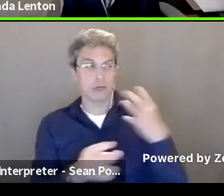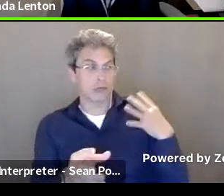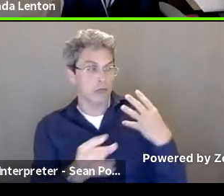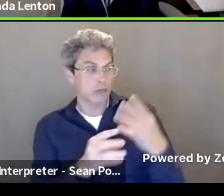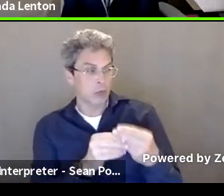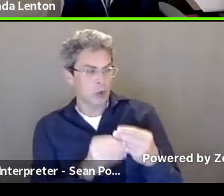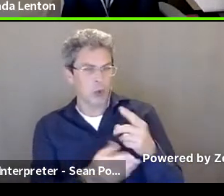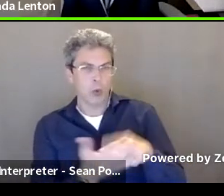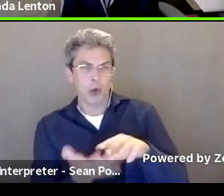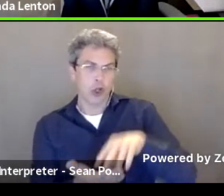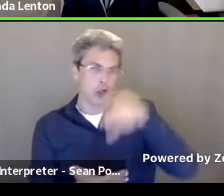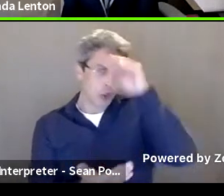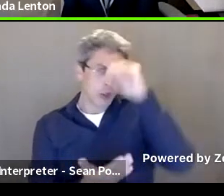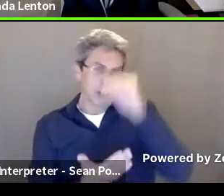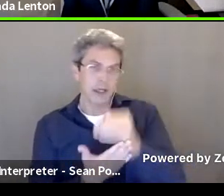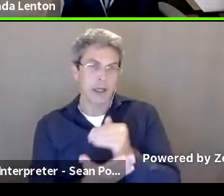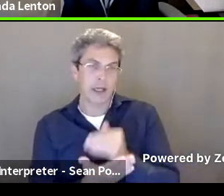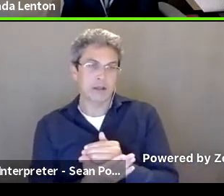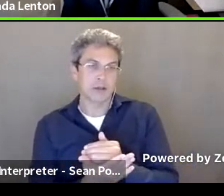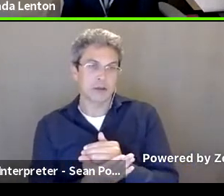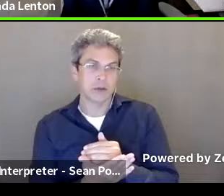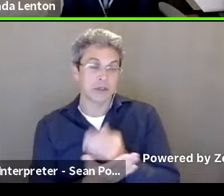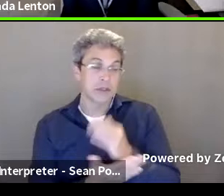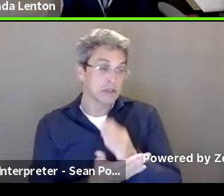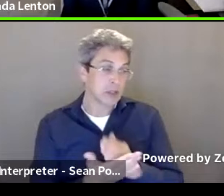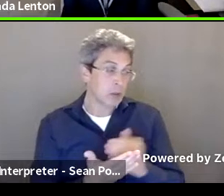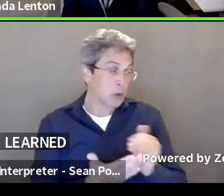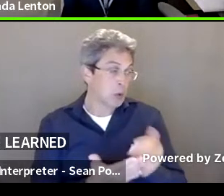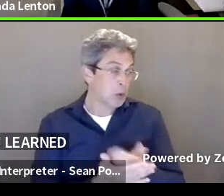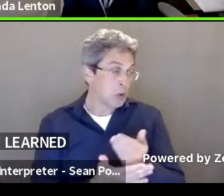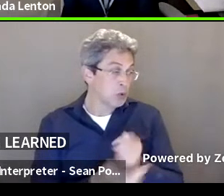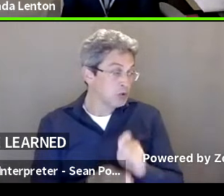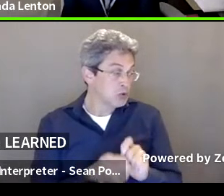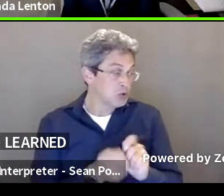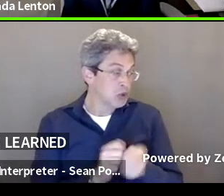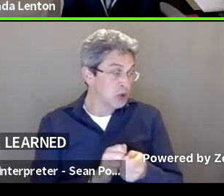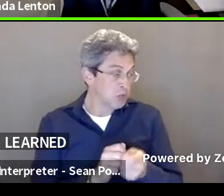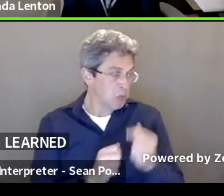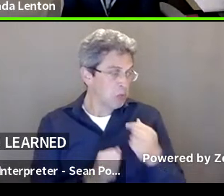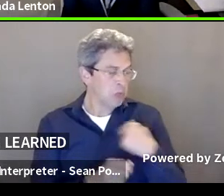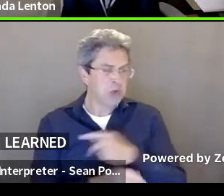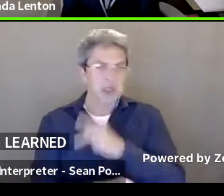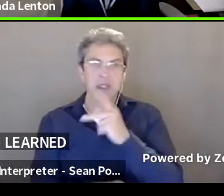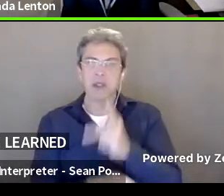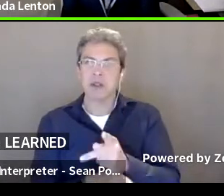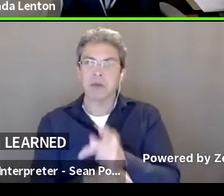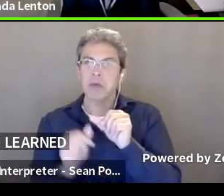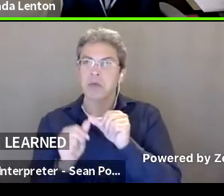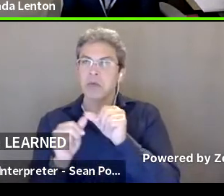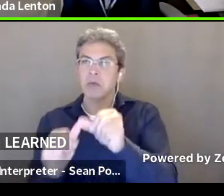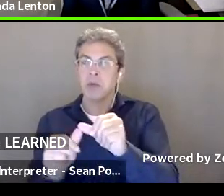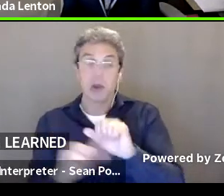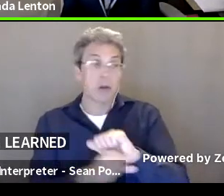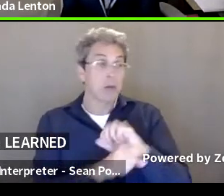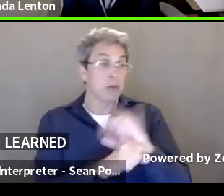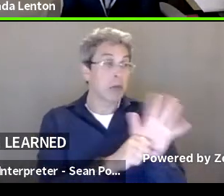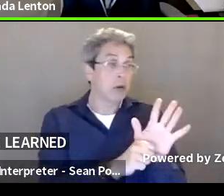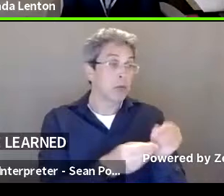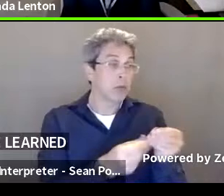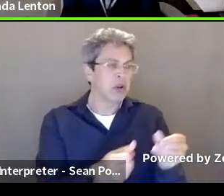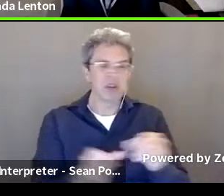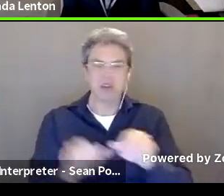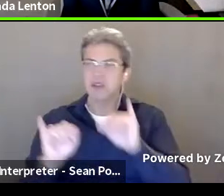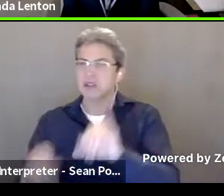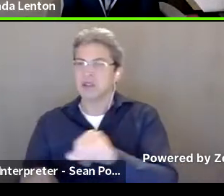this, what is worth keeping, perhaps, even post-pandemic. And so over this next year, led by